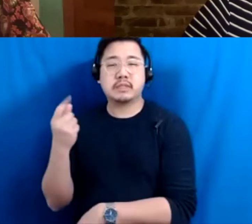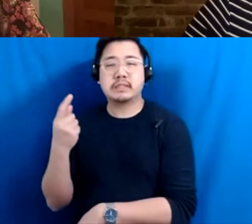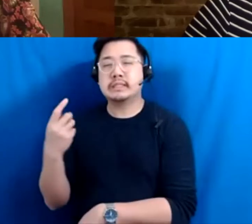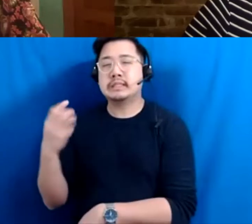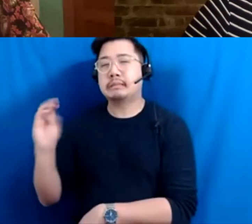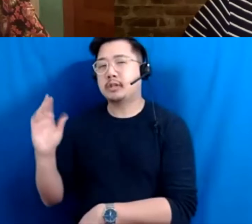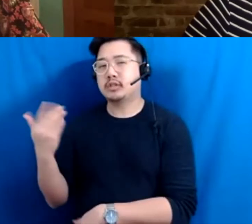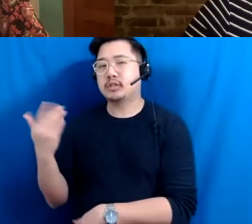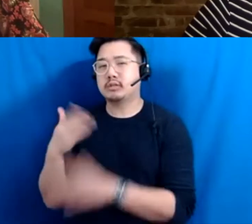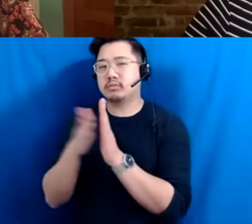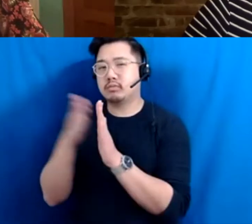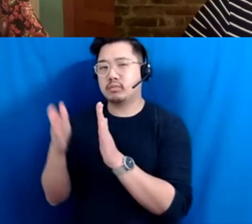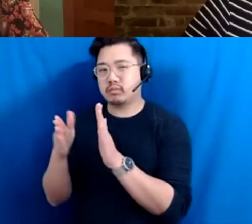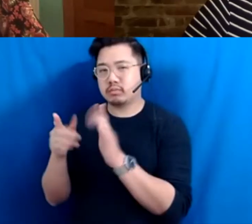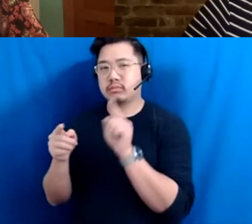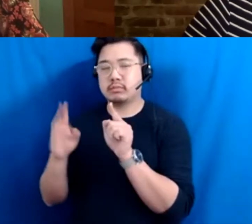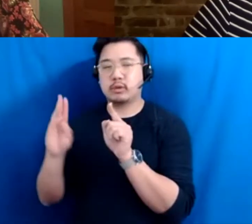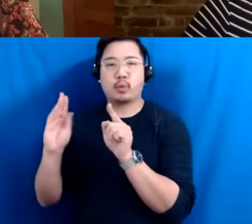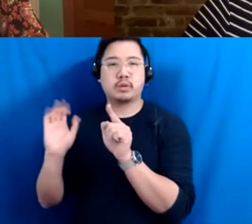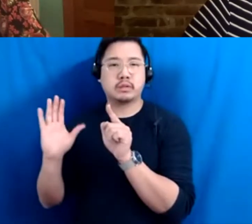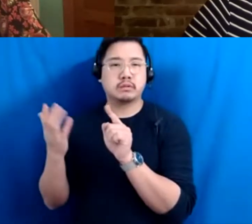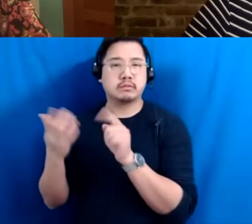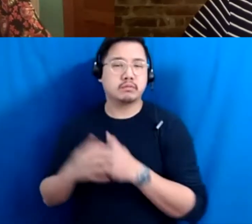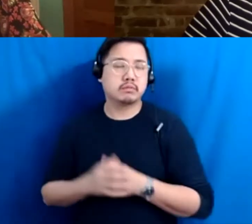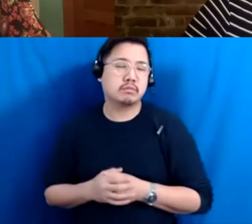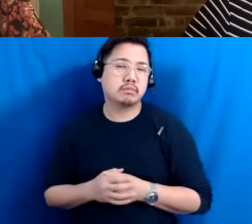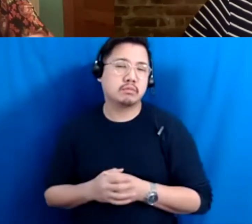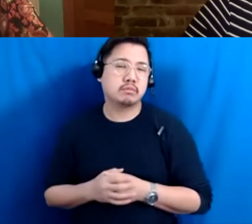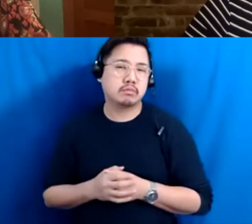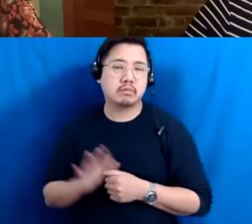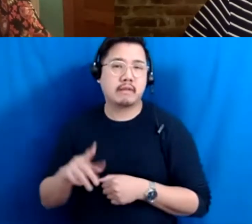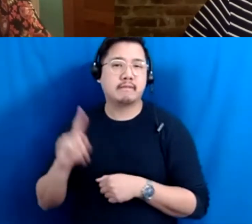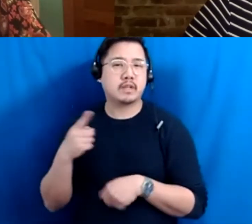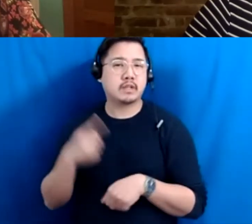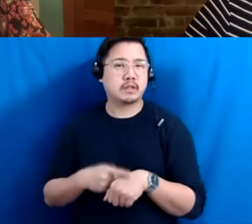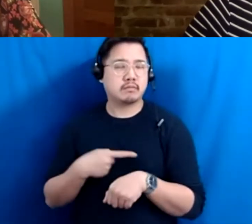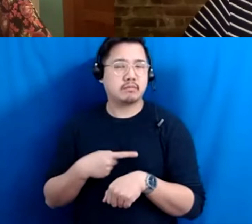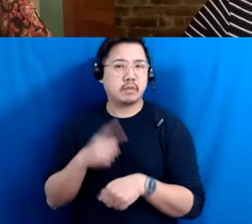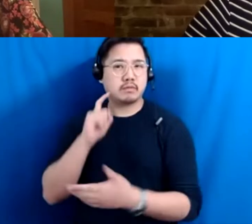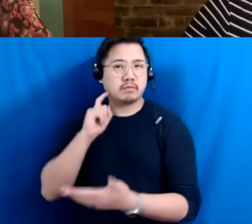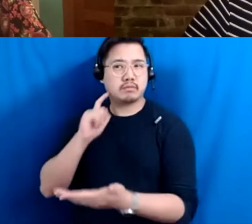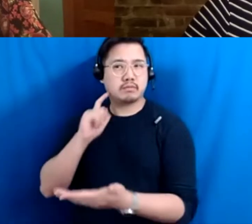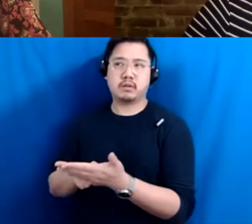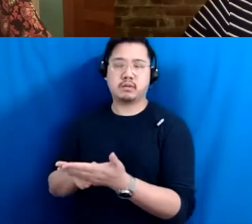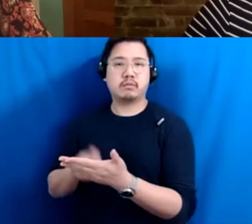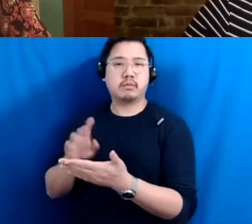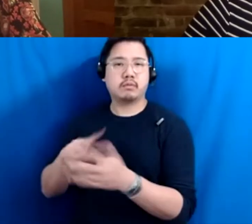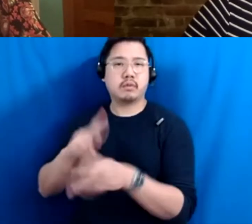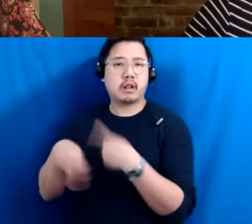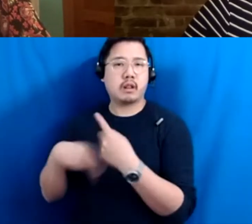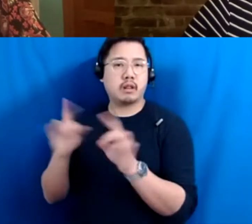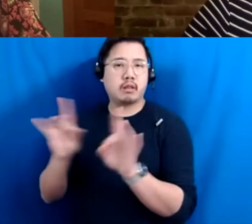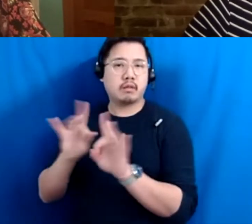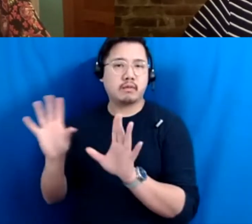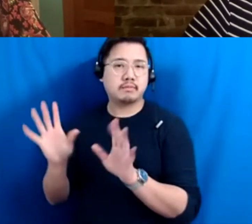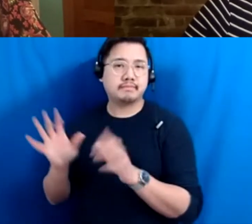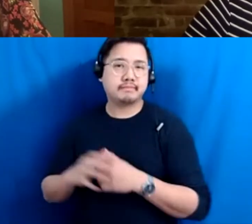And it was the first time that I had really encountered that kind of violence. And I thought about it,